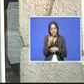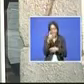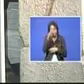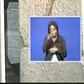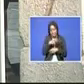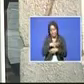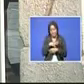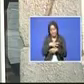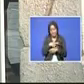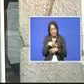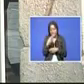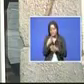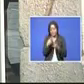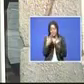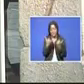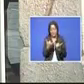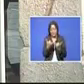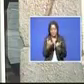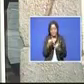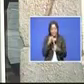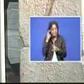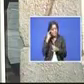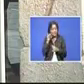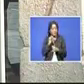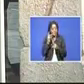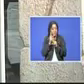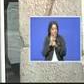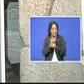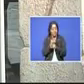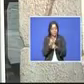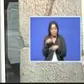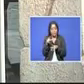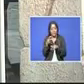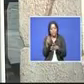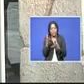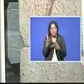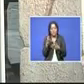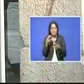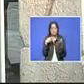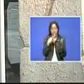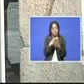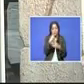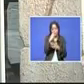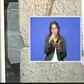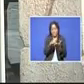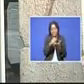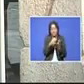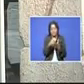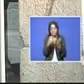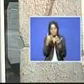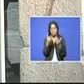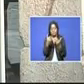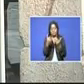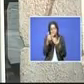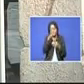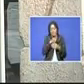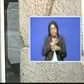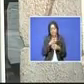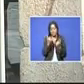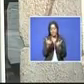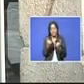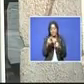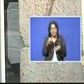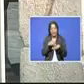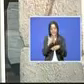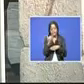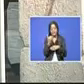think I'm gonna keep going. My number, I want to hit 1,000, but right now I'm at 15. I'm helping them out and